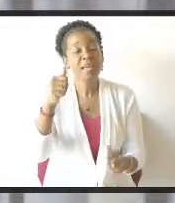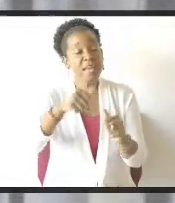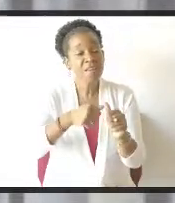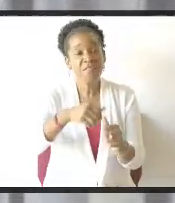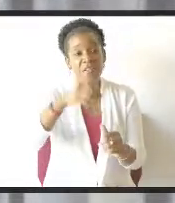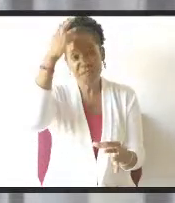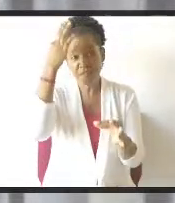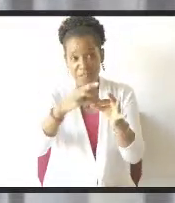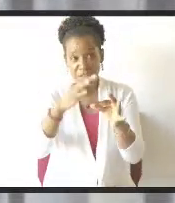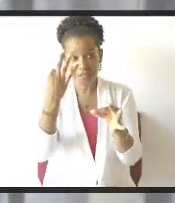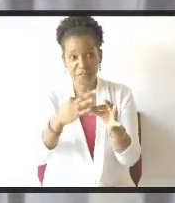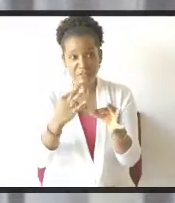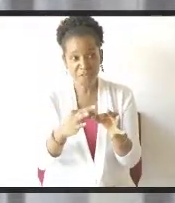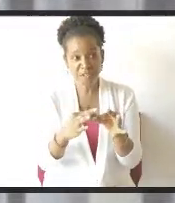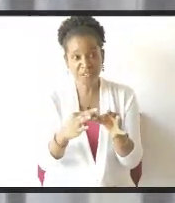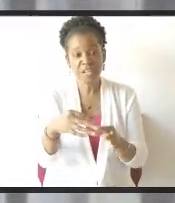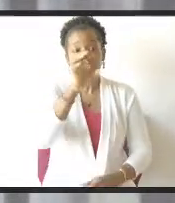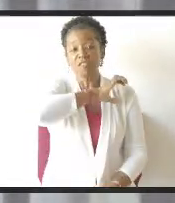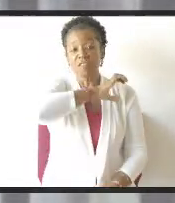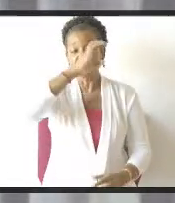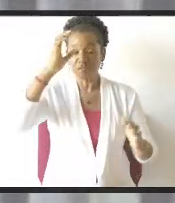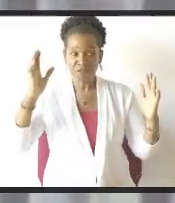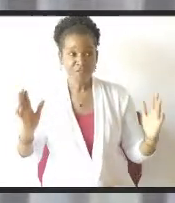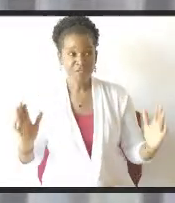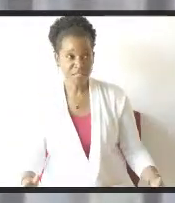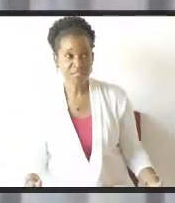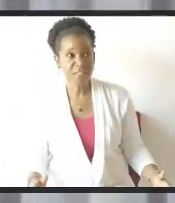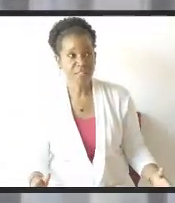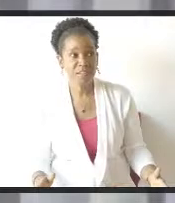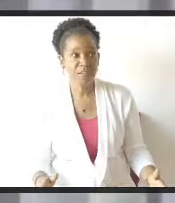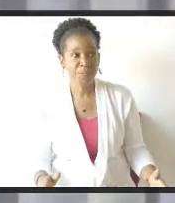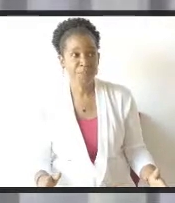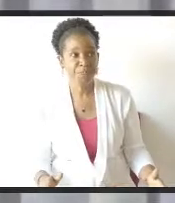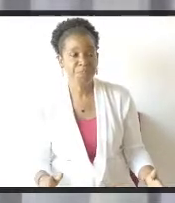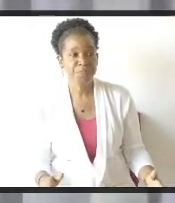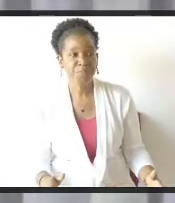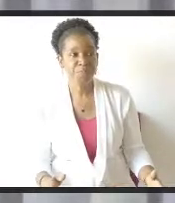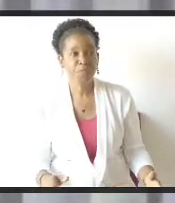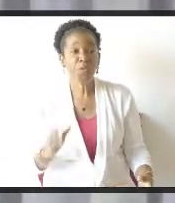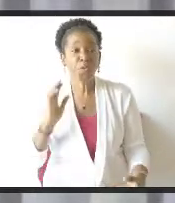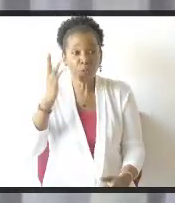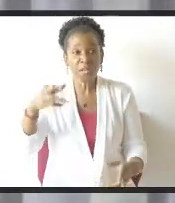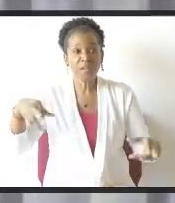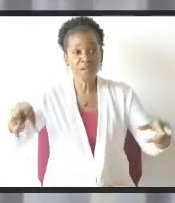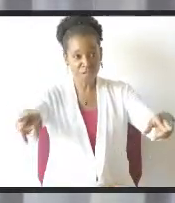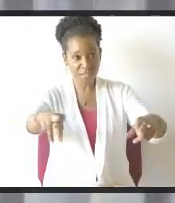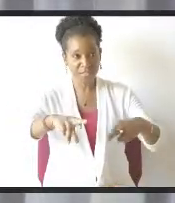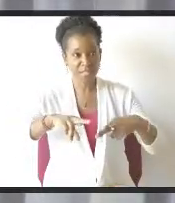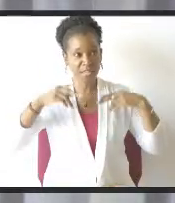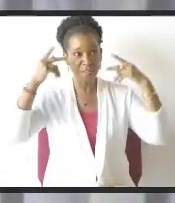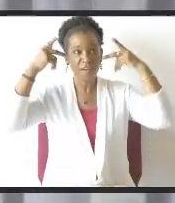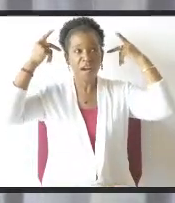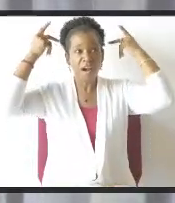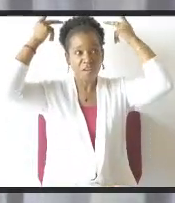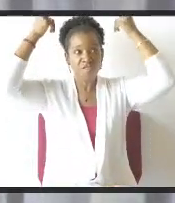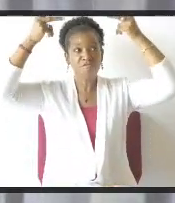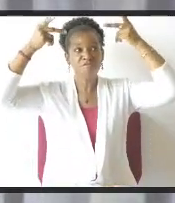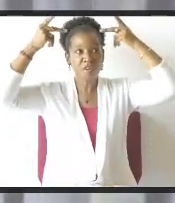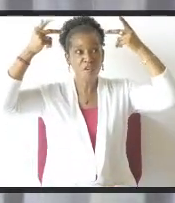God, will be rewarded. We'll receive a crown at the end of the